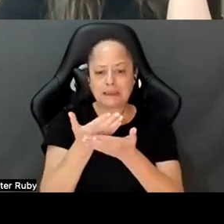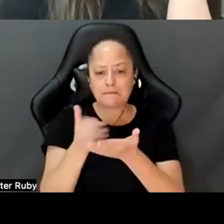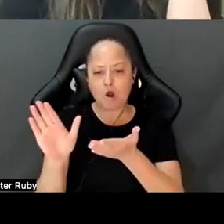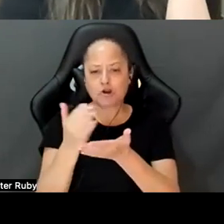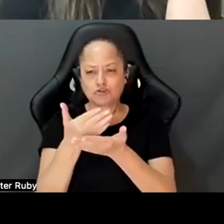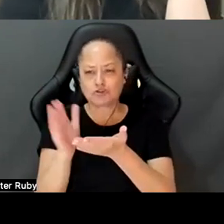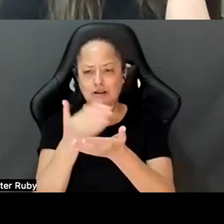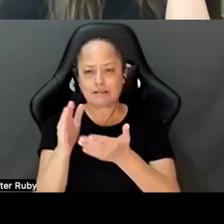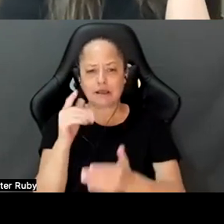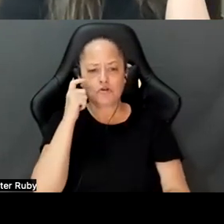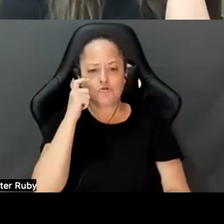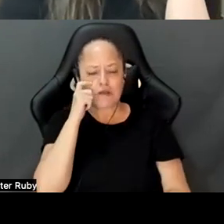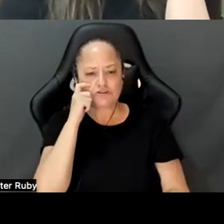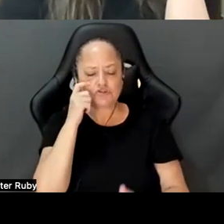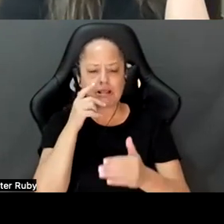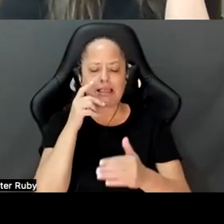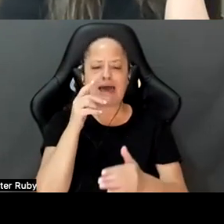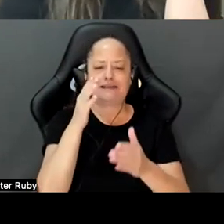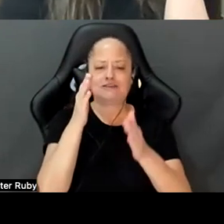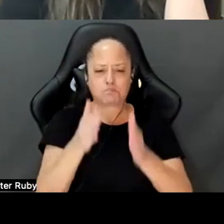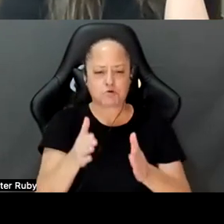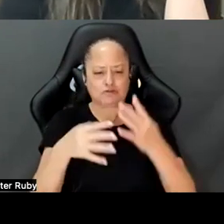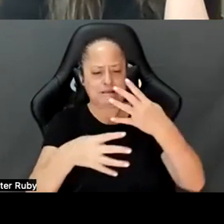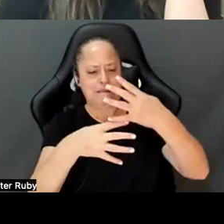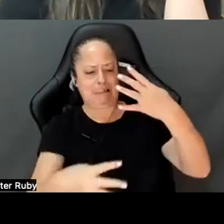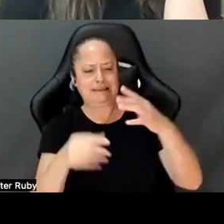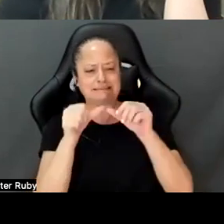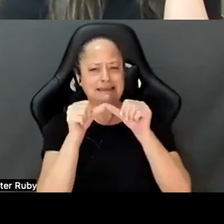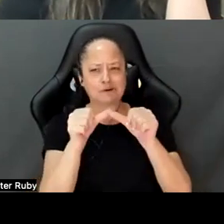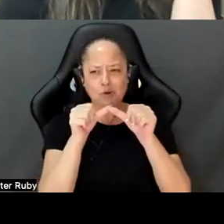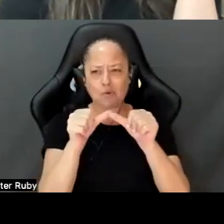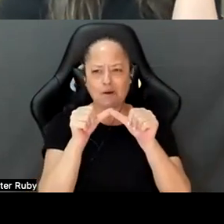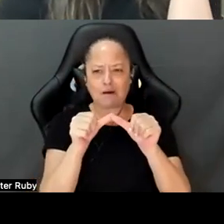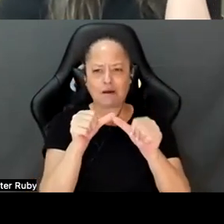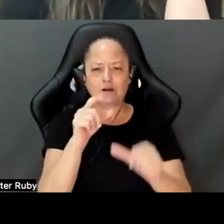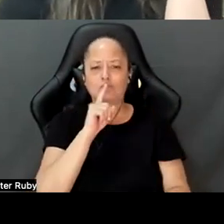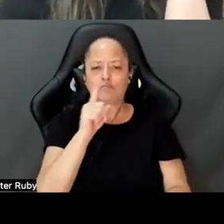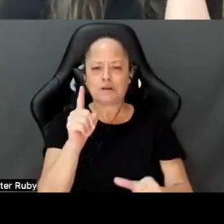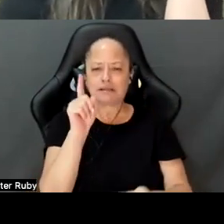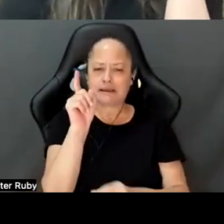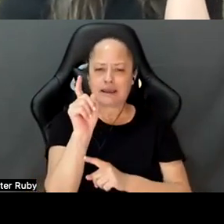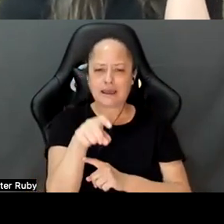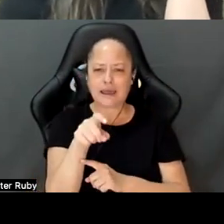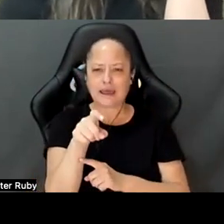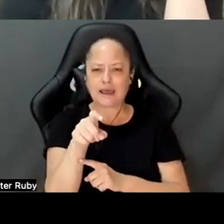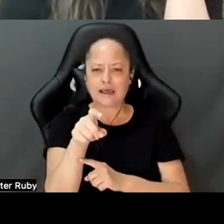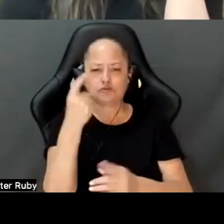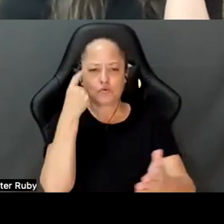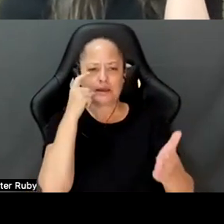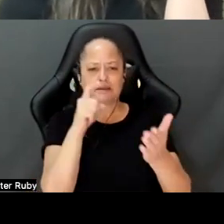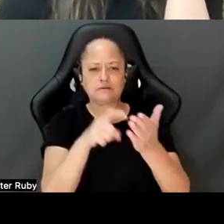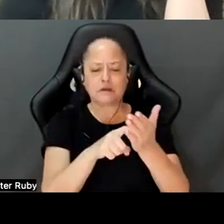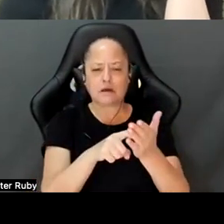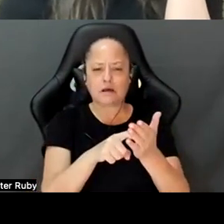know, as a racialized person, and the list can go on. I've really had to acknowledge this